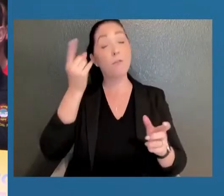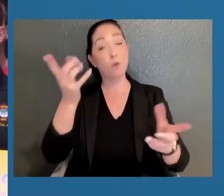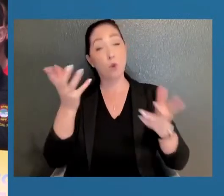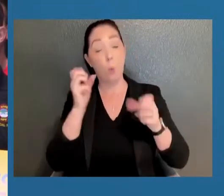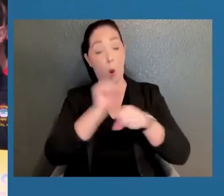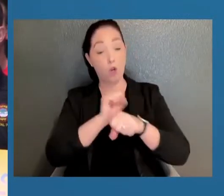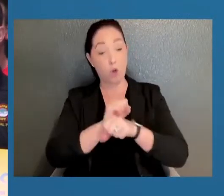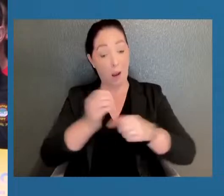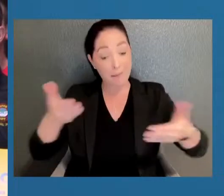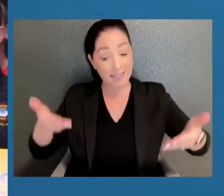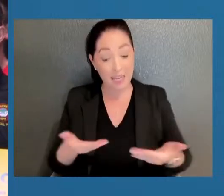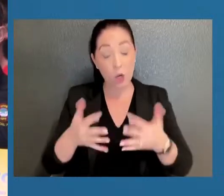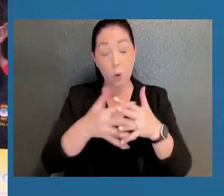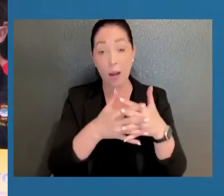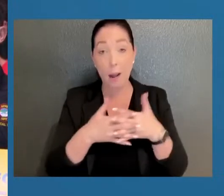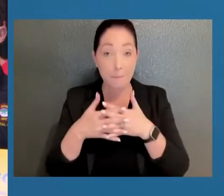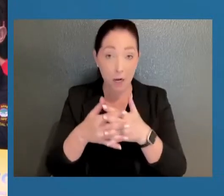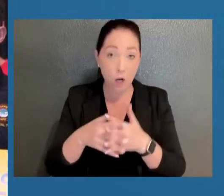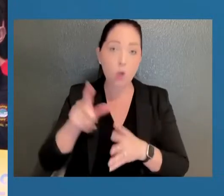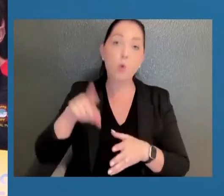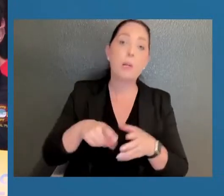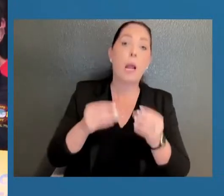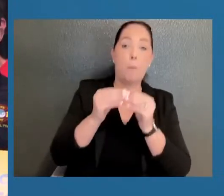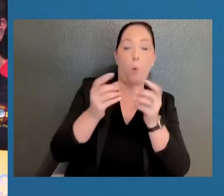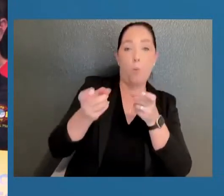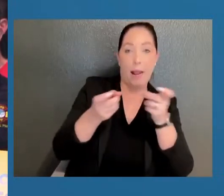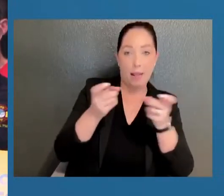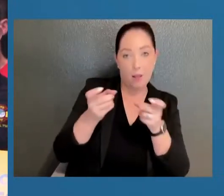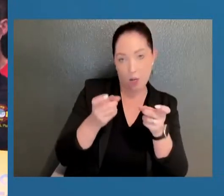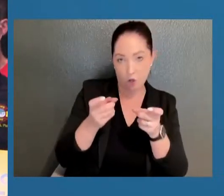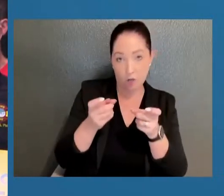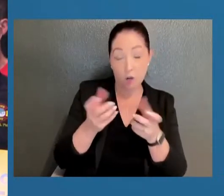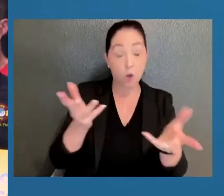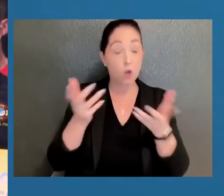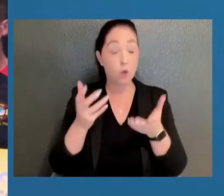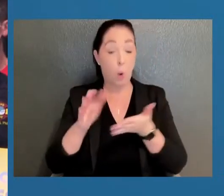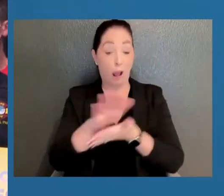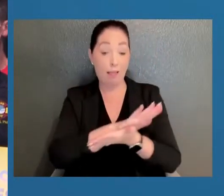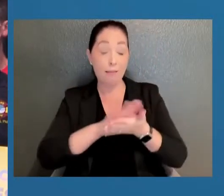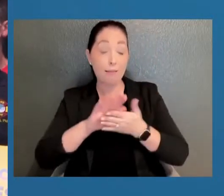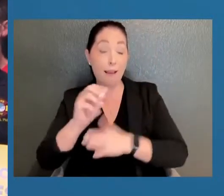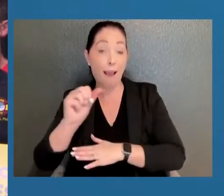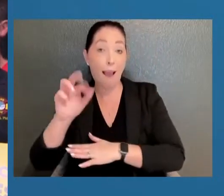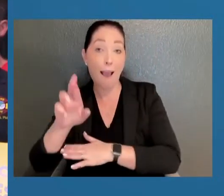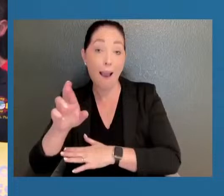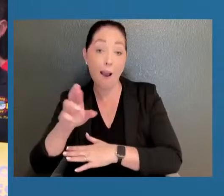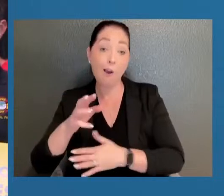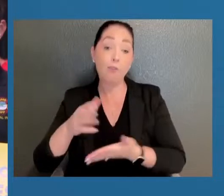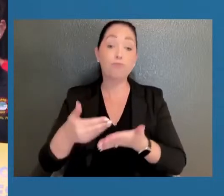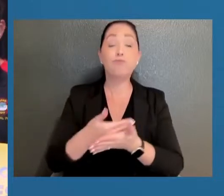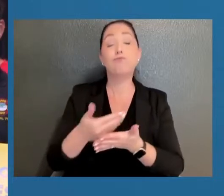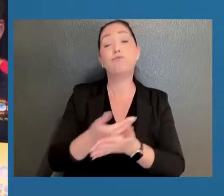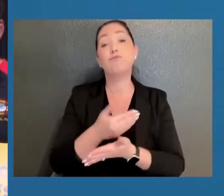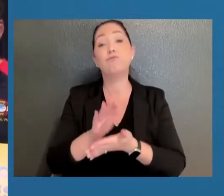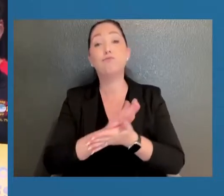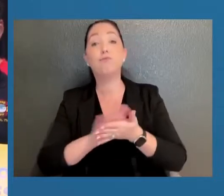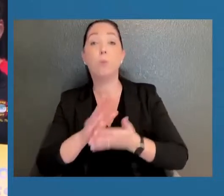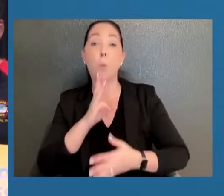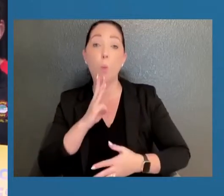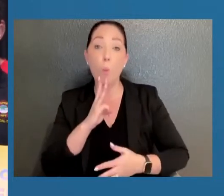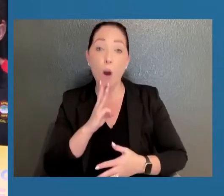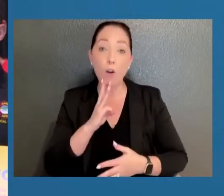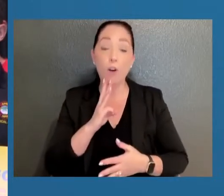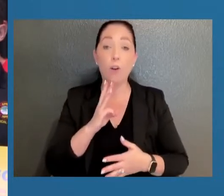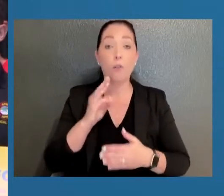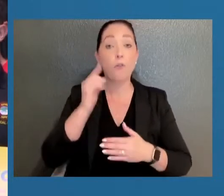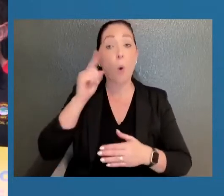with regulation, not deregulation. If we want clean air and fresh water for the next generation, it's going to be done by regulation, not